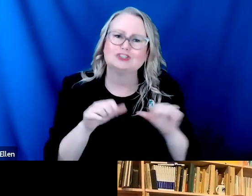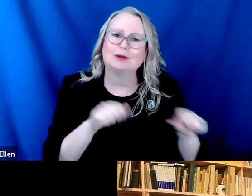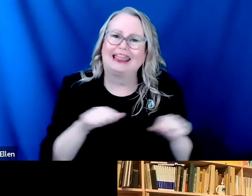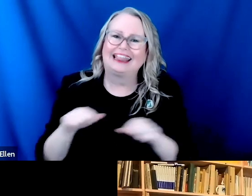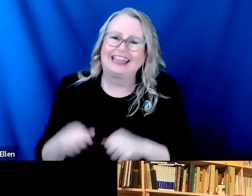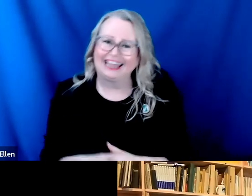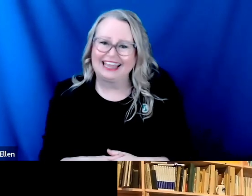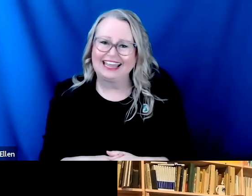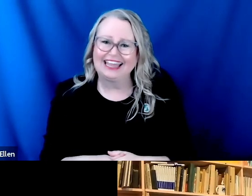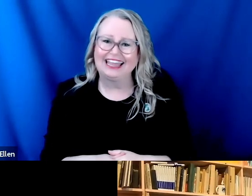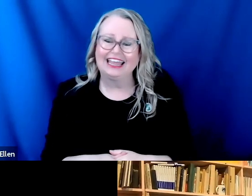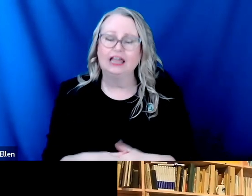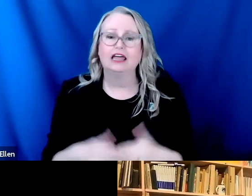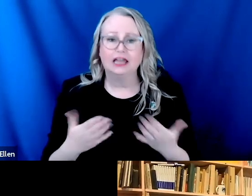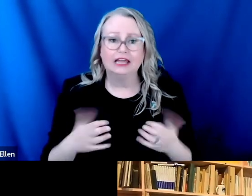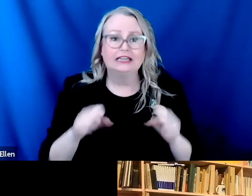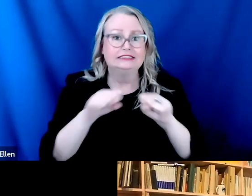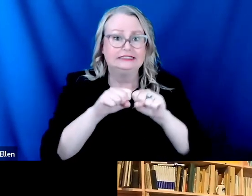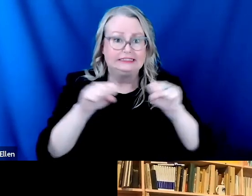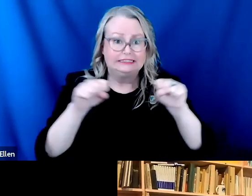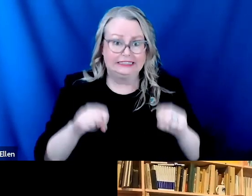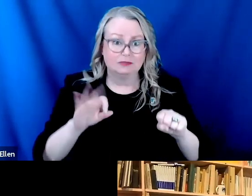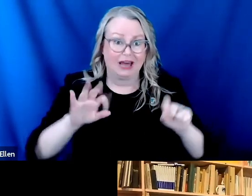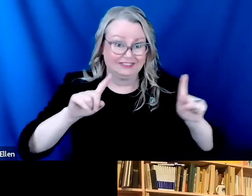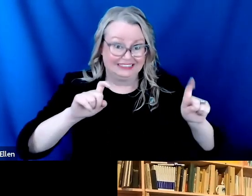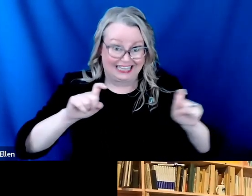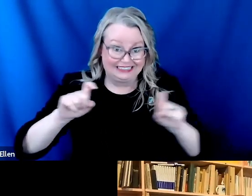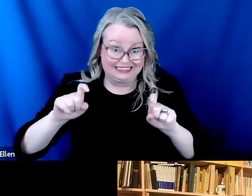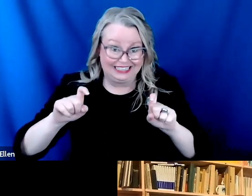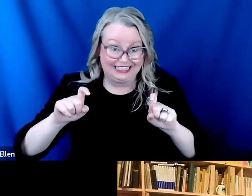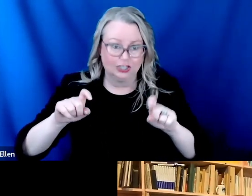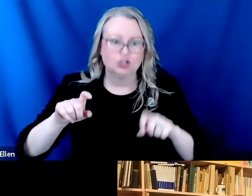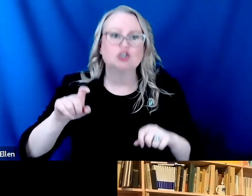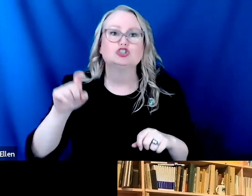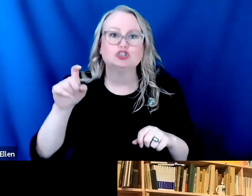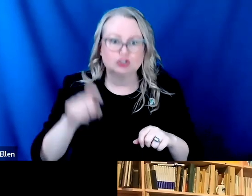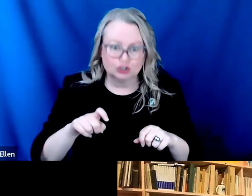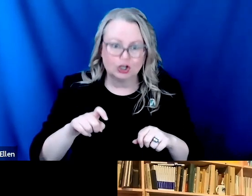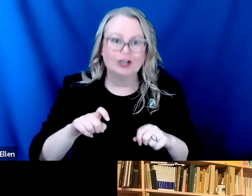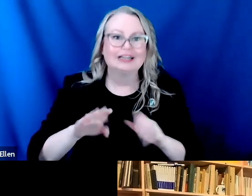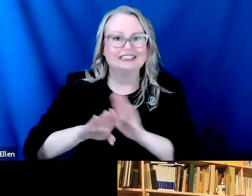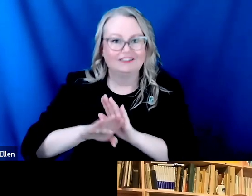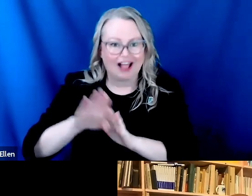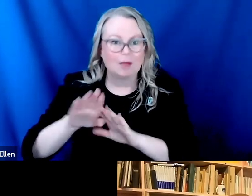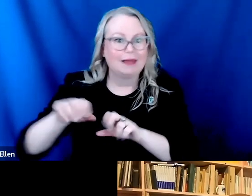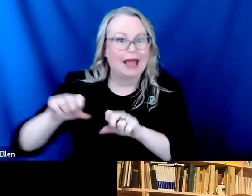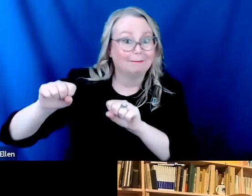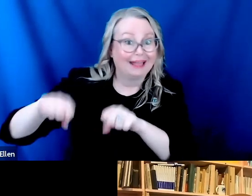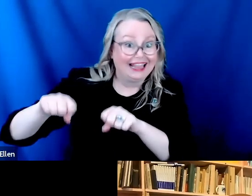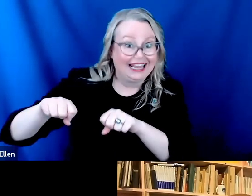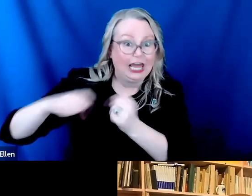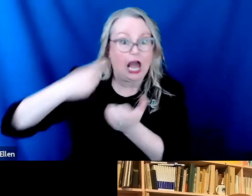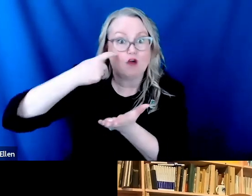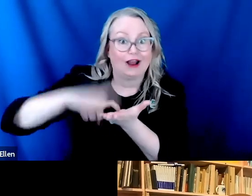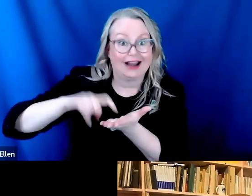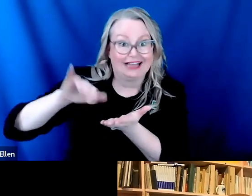argued, the system of educational assessment should privilege the development of ability as much as it has